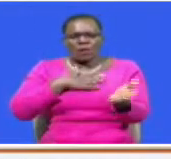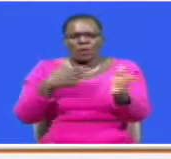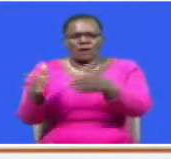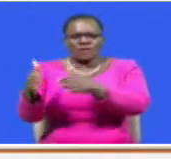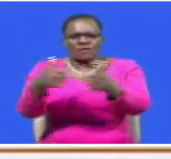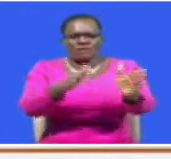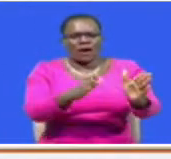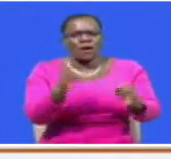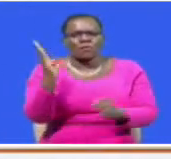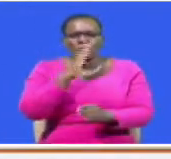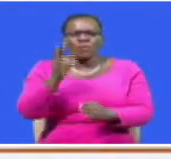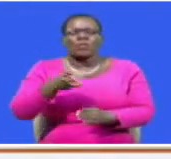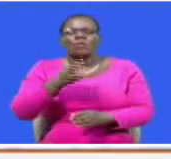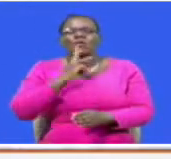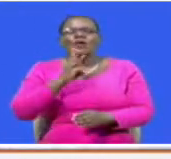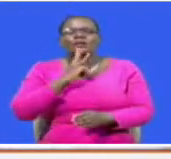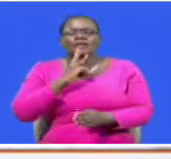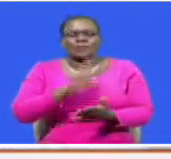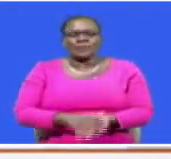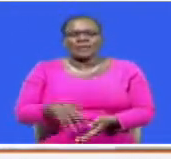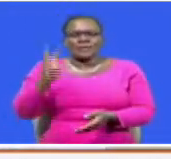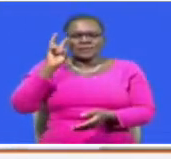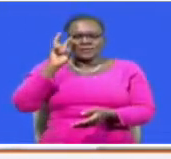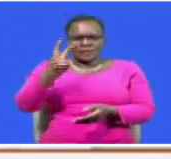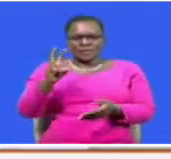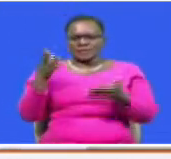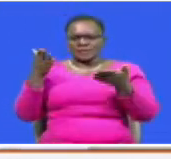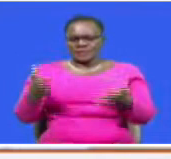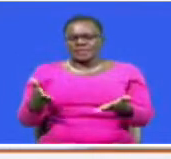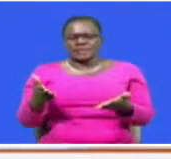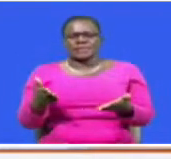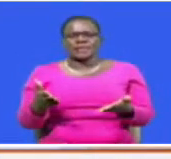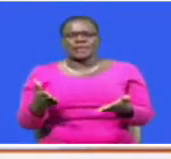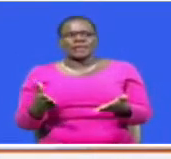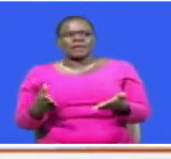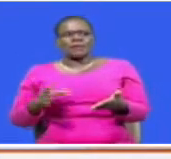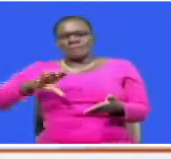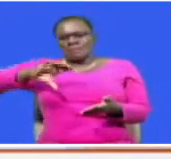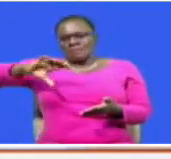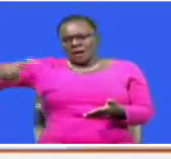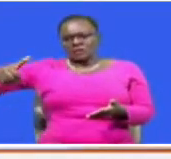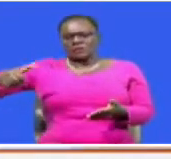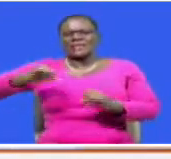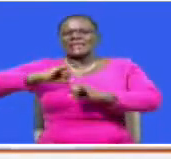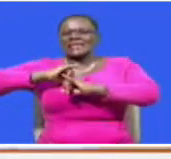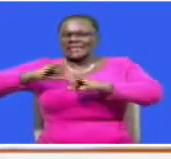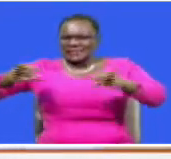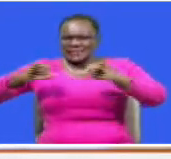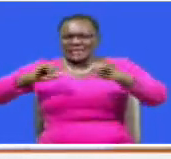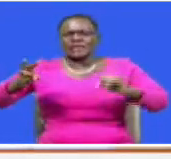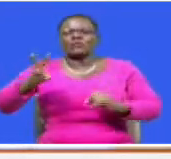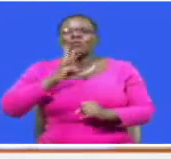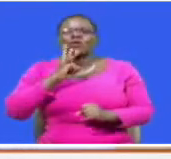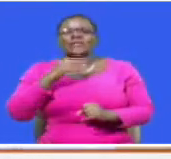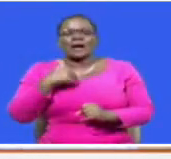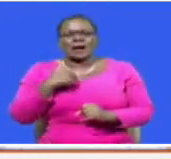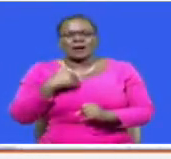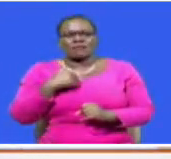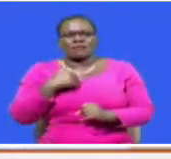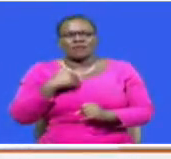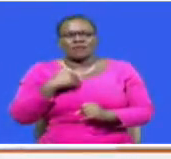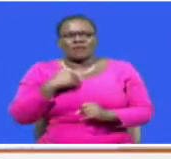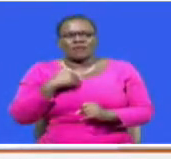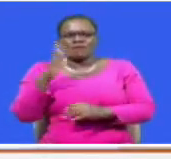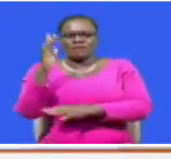and polluting the waters that goes downstream. You have seen this, that from the mountain the water was very clean and there was that